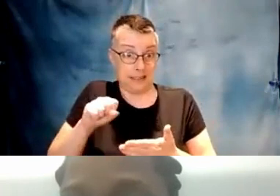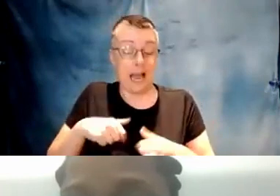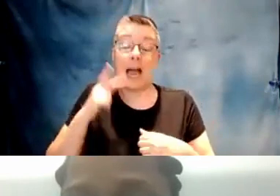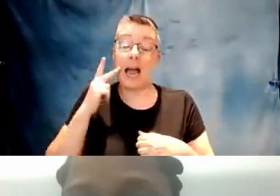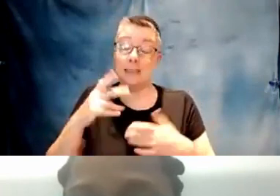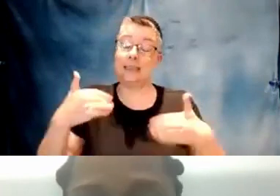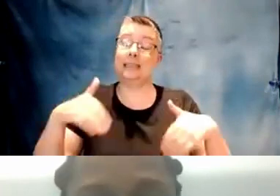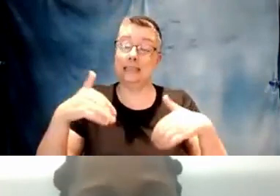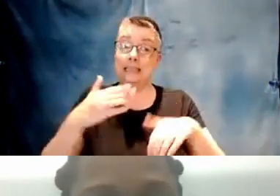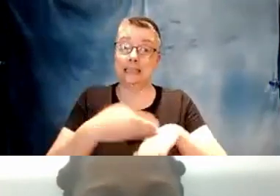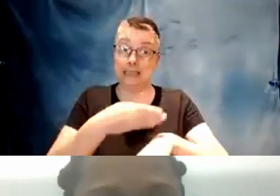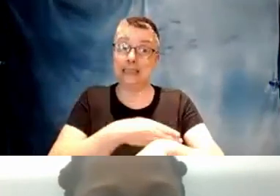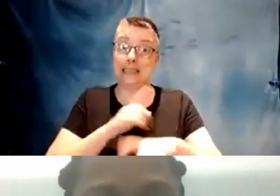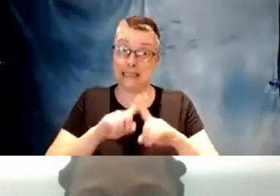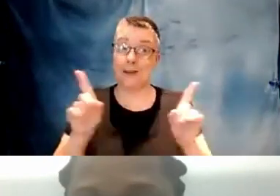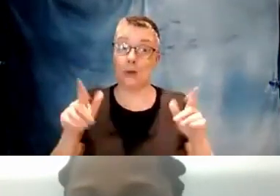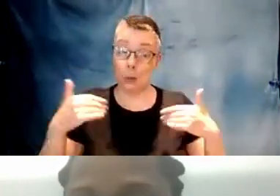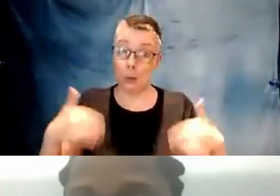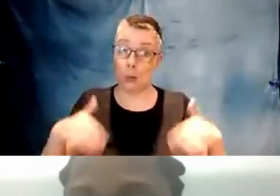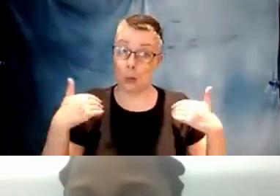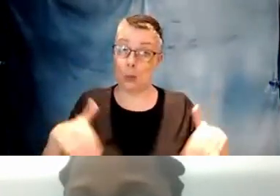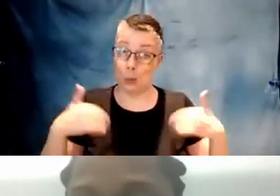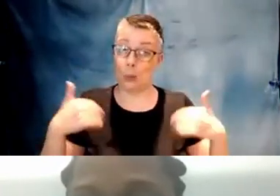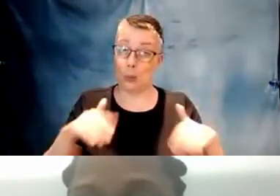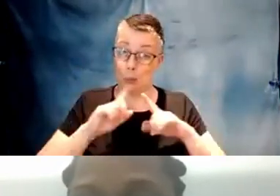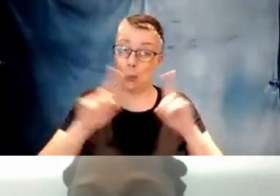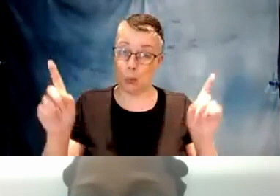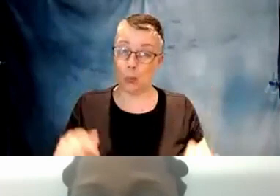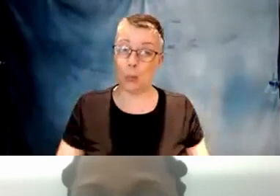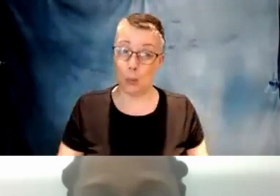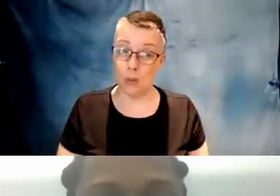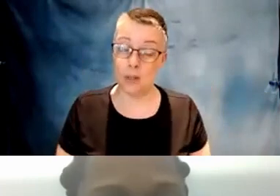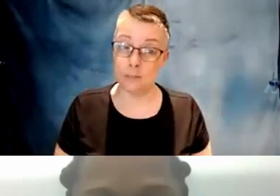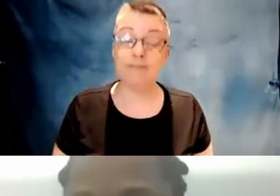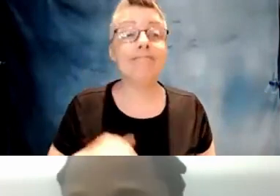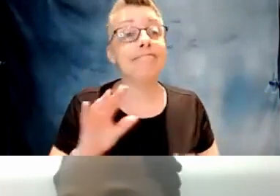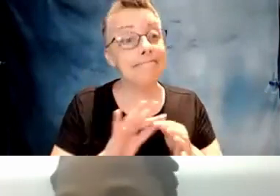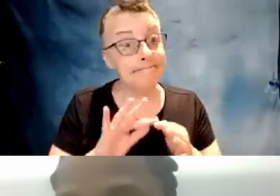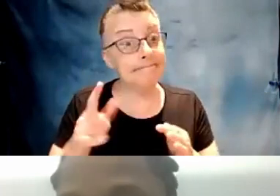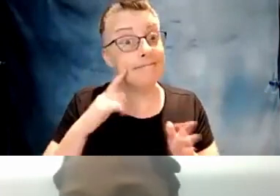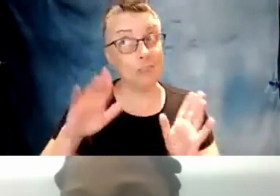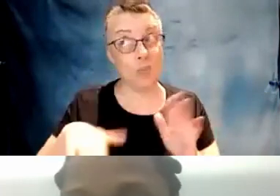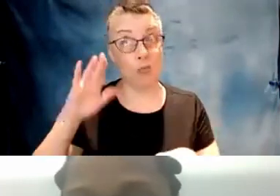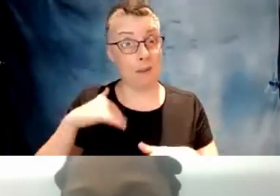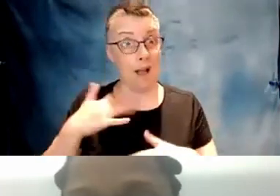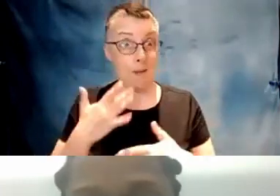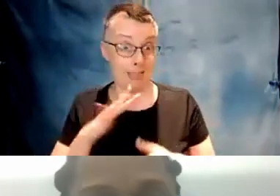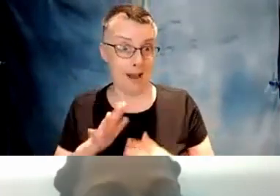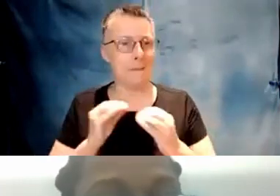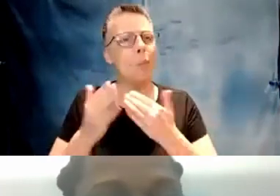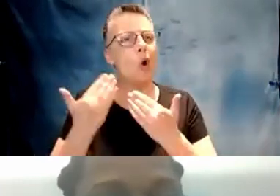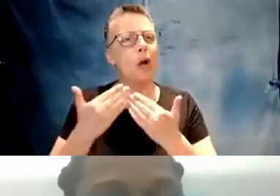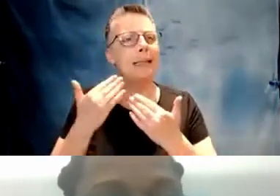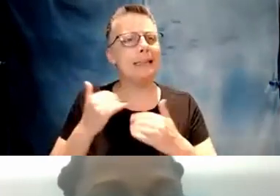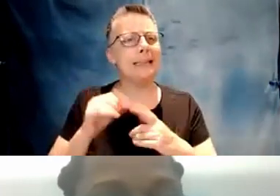like what a huge difference there is. And like I said, I was lucky enough to have easier circumstances. Like that